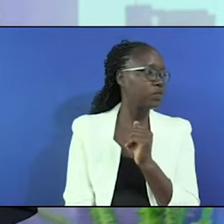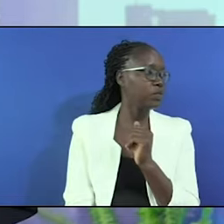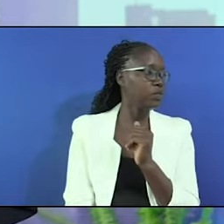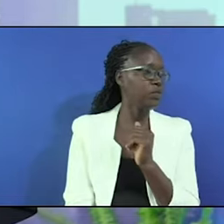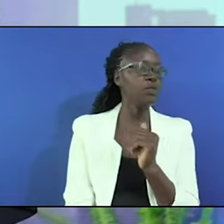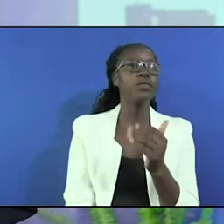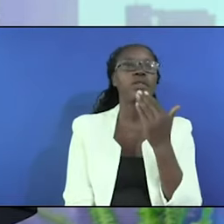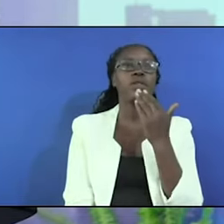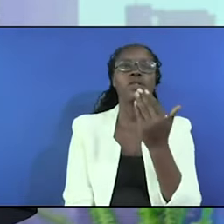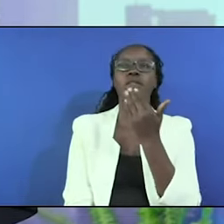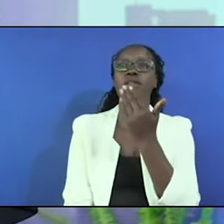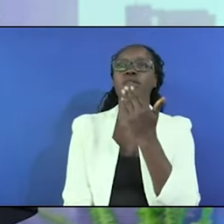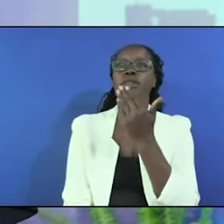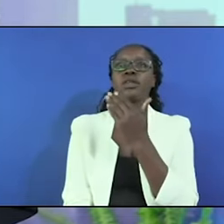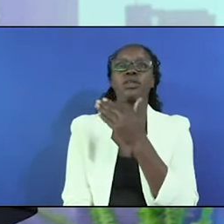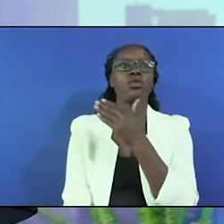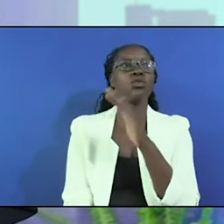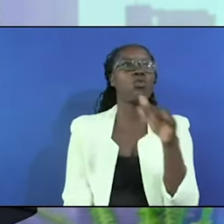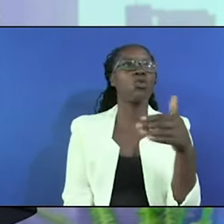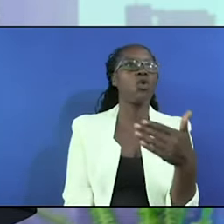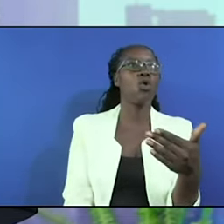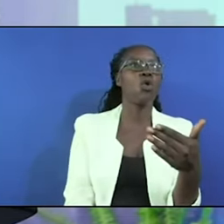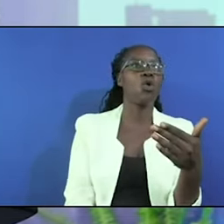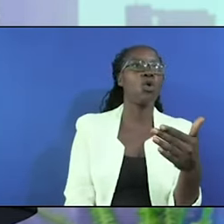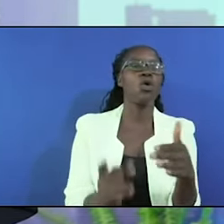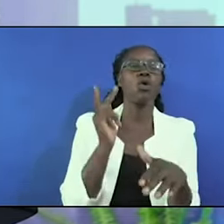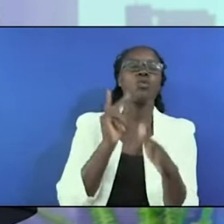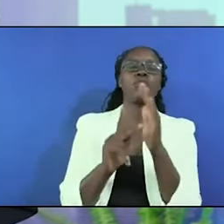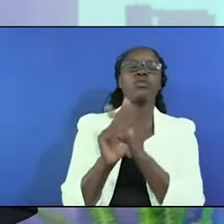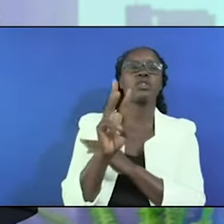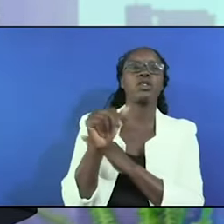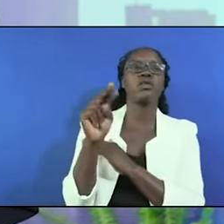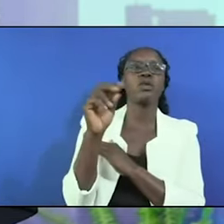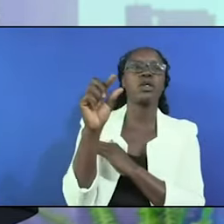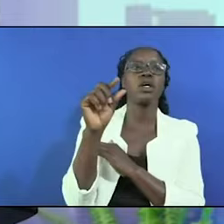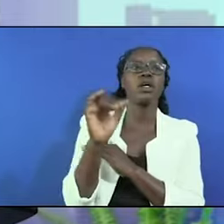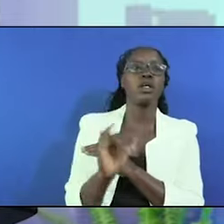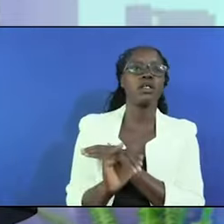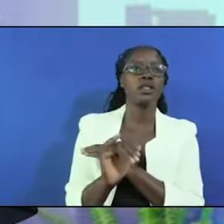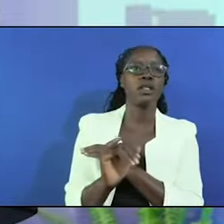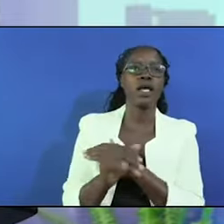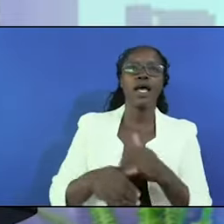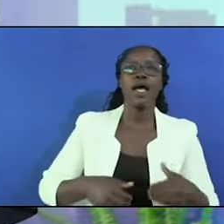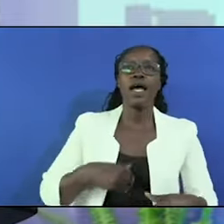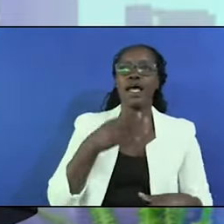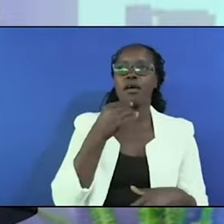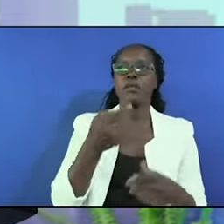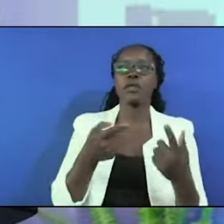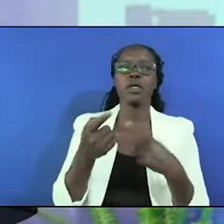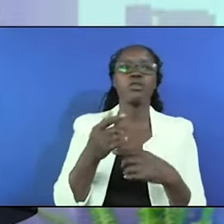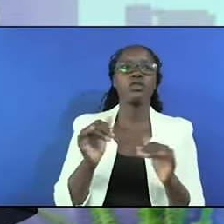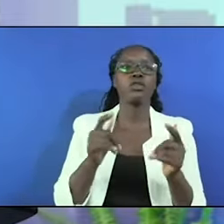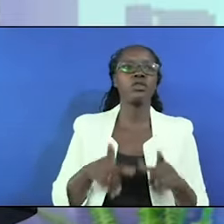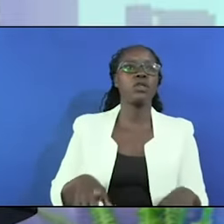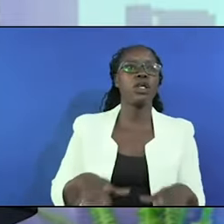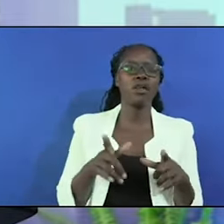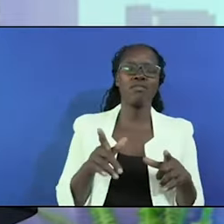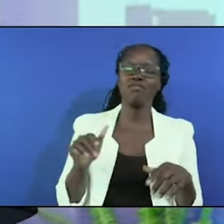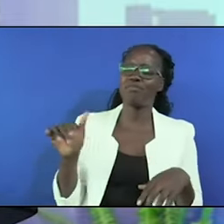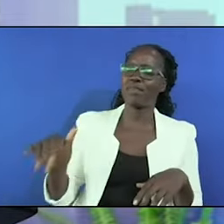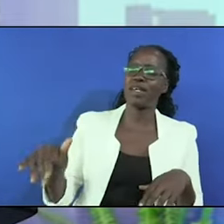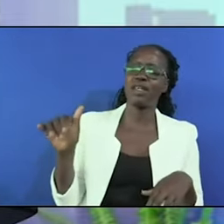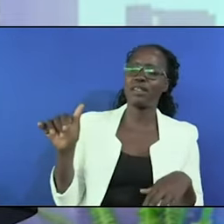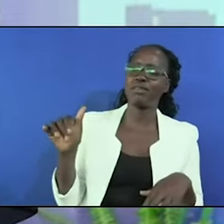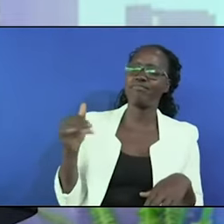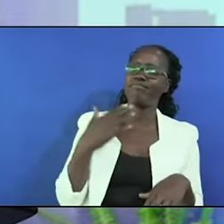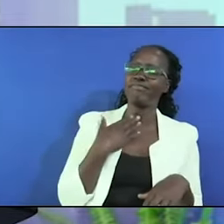you, every one of you. Professor Wangai, I know you. When I was a young man coming to New Life those days, I used to